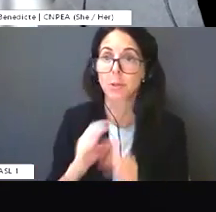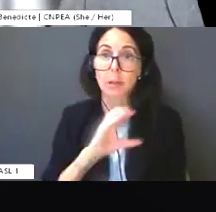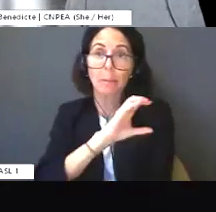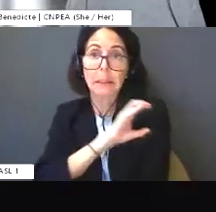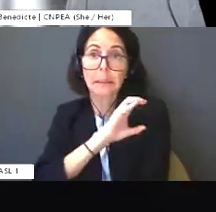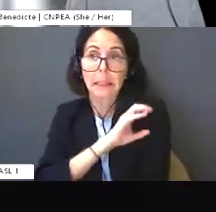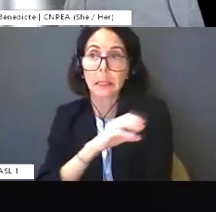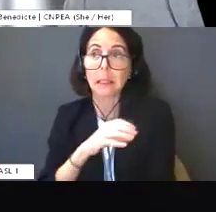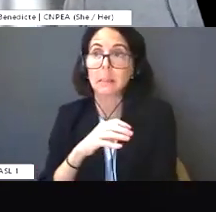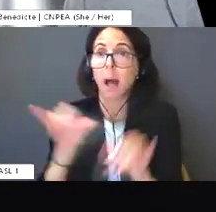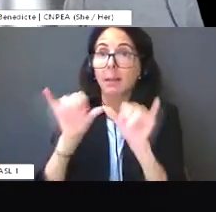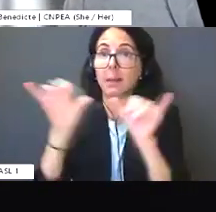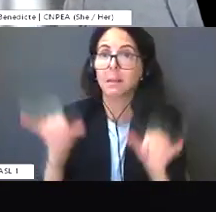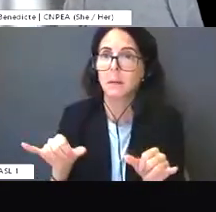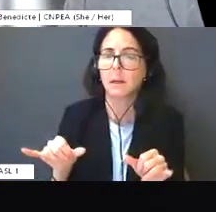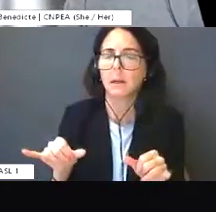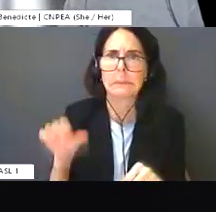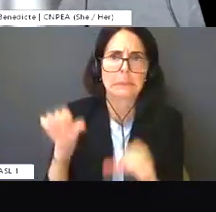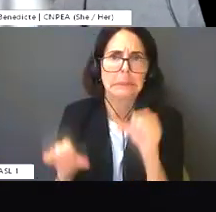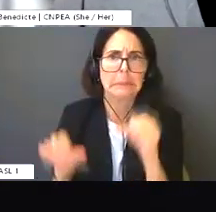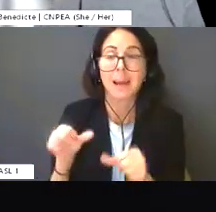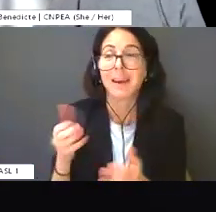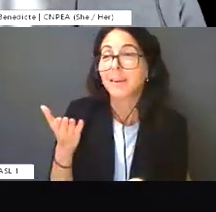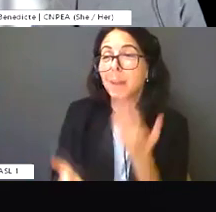been, in their own lives, they've been perhaps